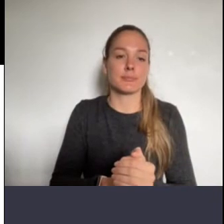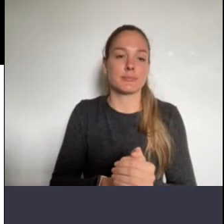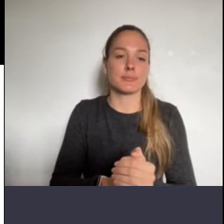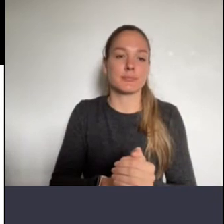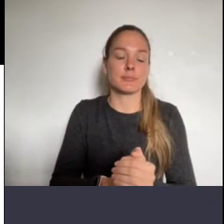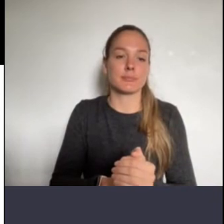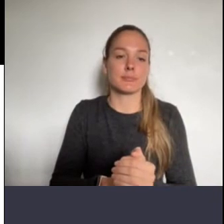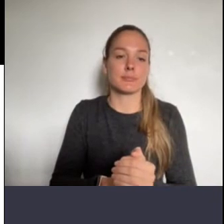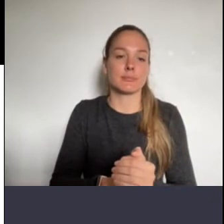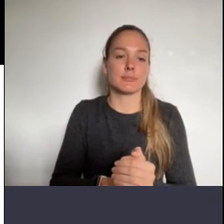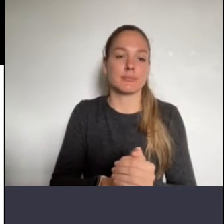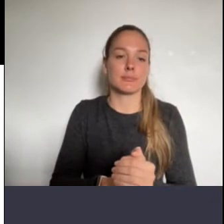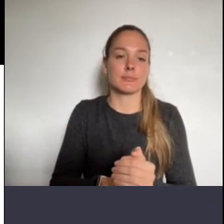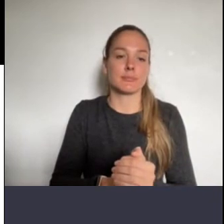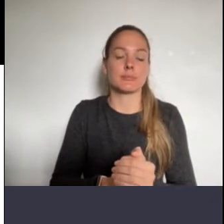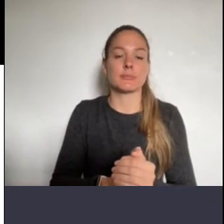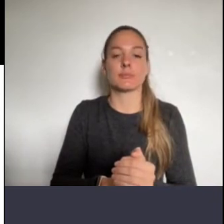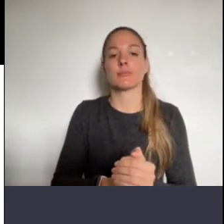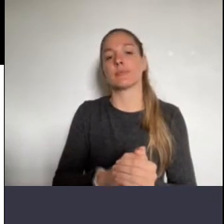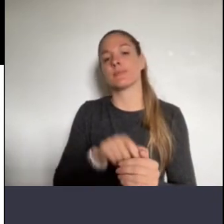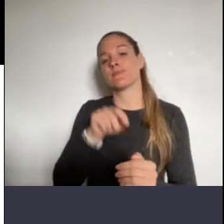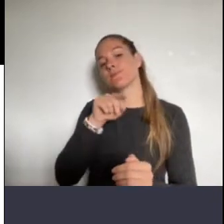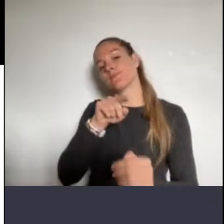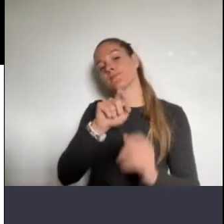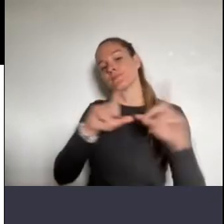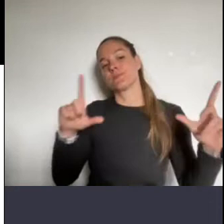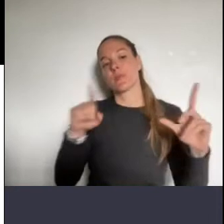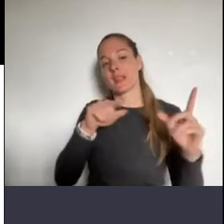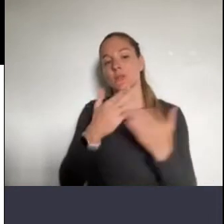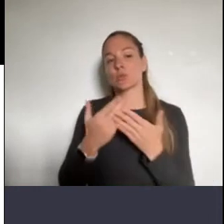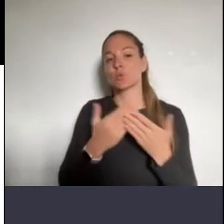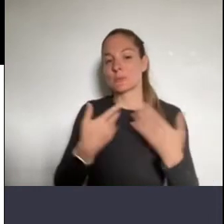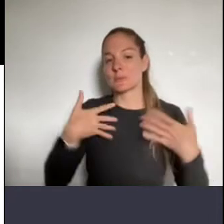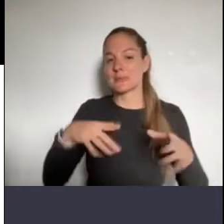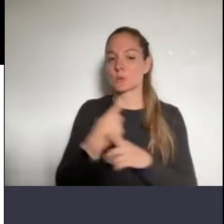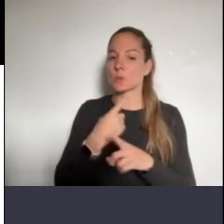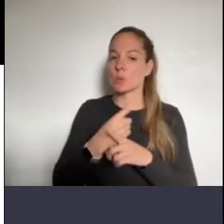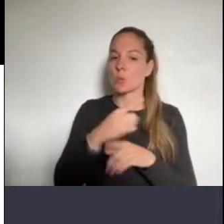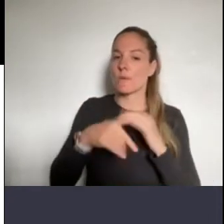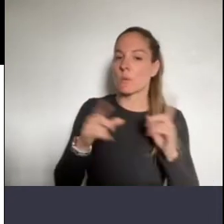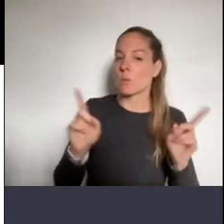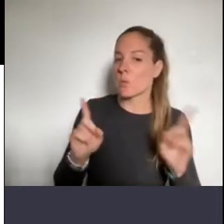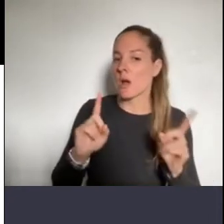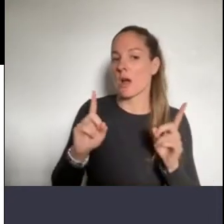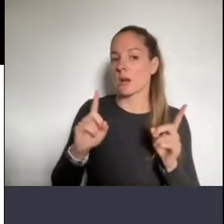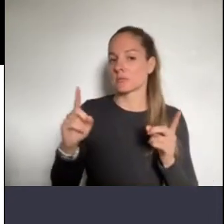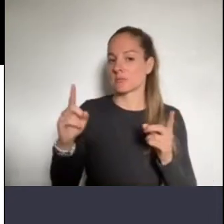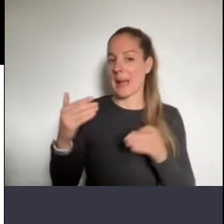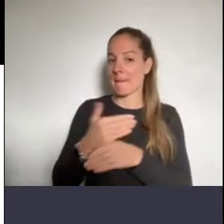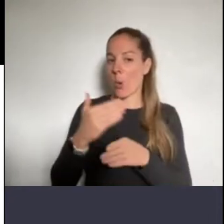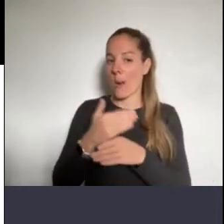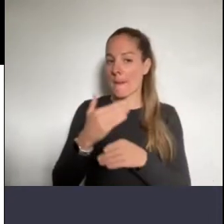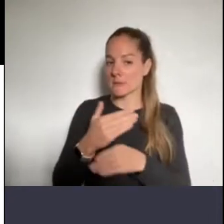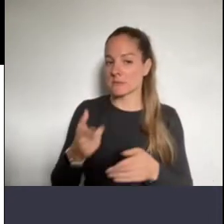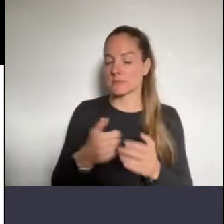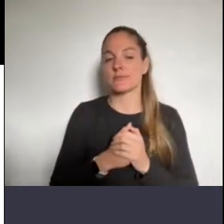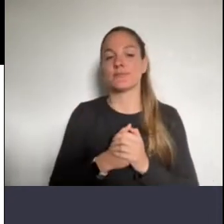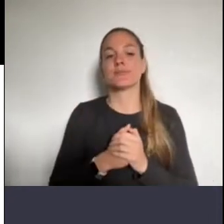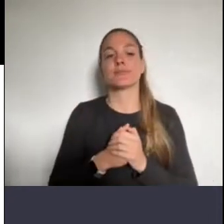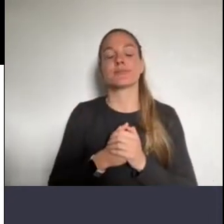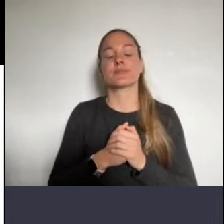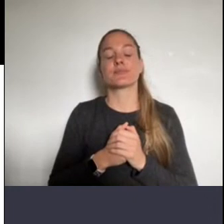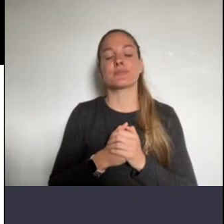Now, in this study, we talked about employment and a little bit earlier on, and one of the standout